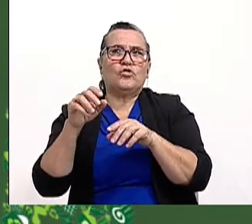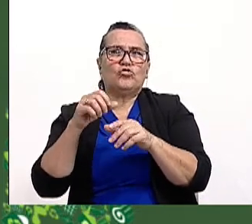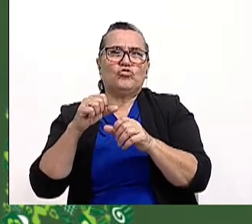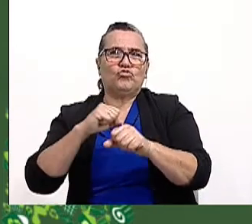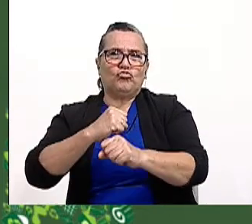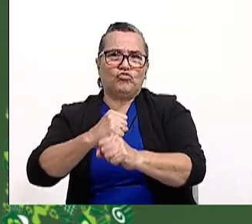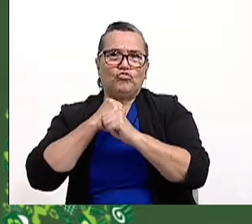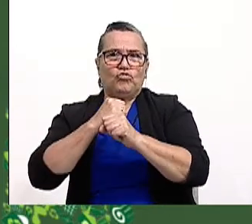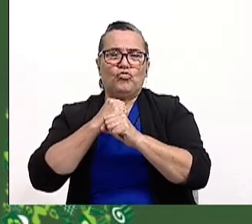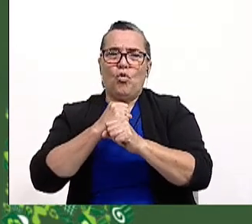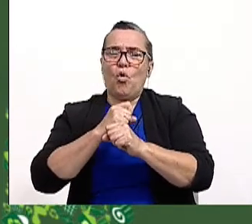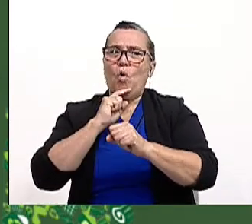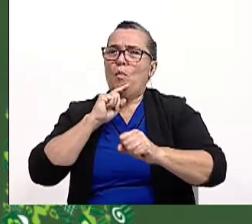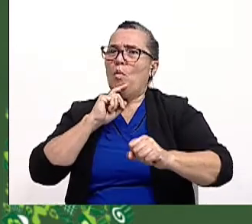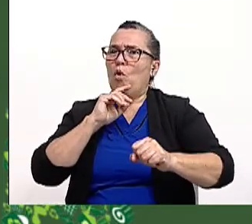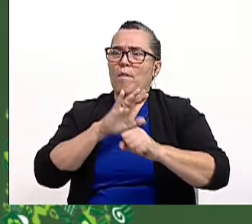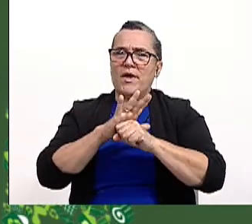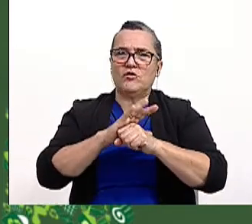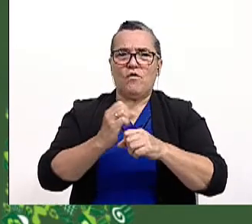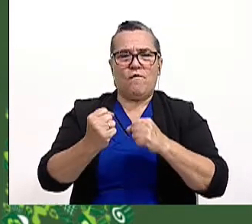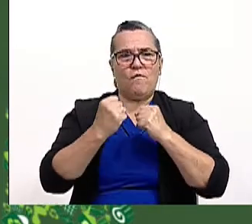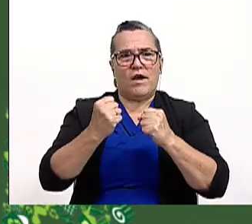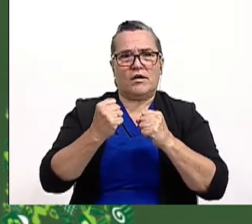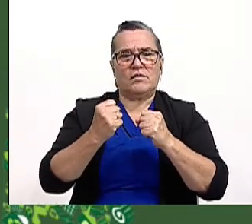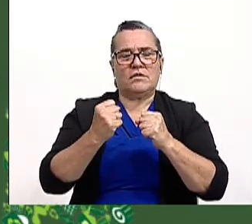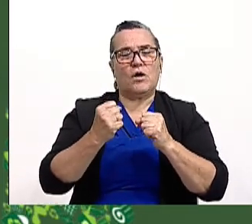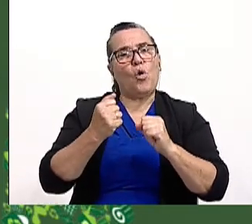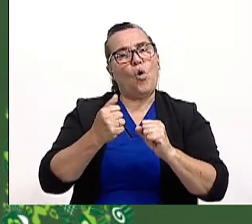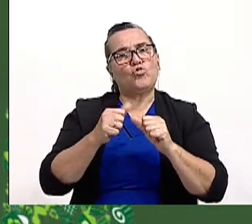strong commitment to sustainability.